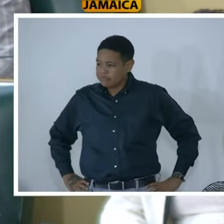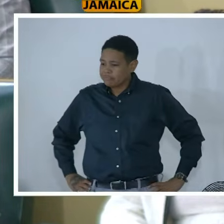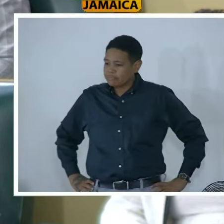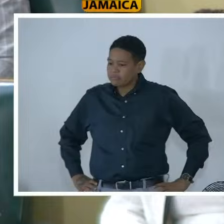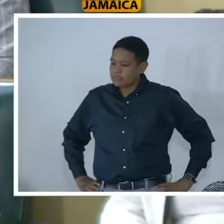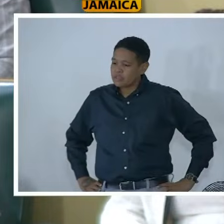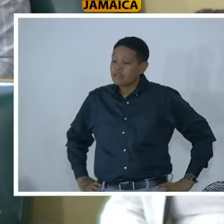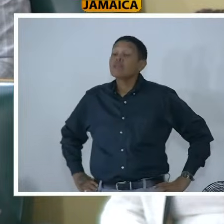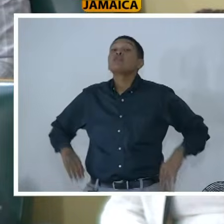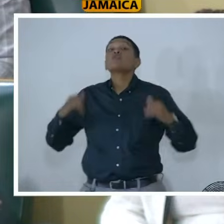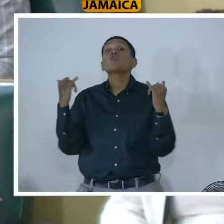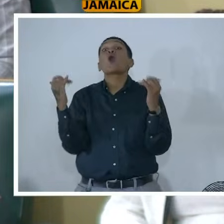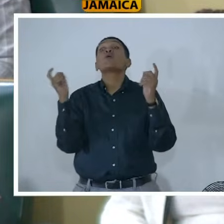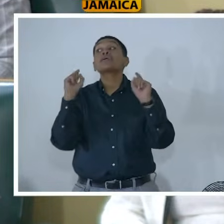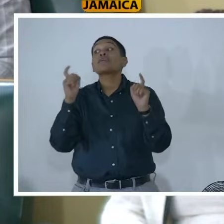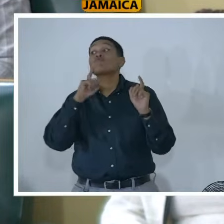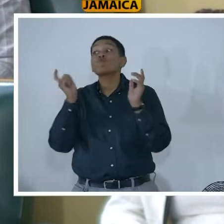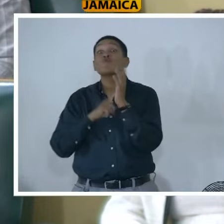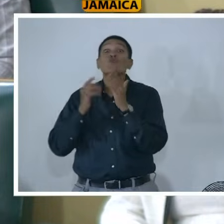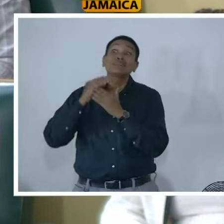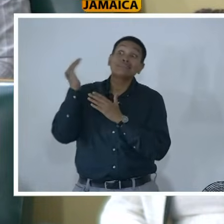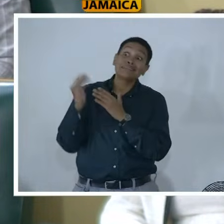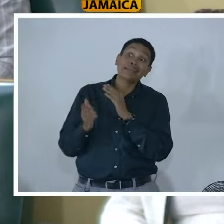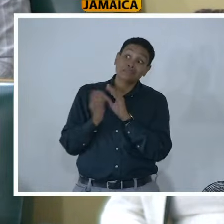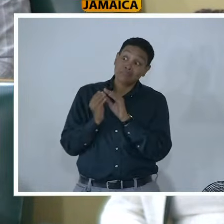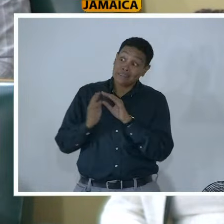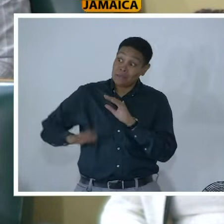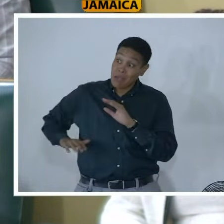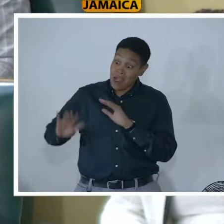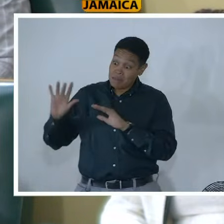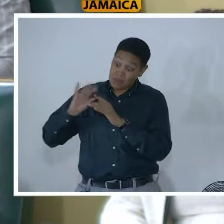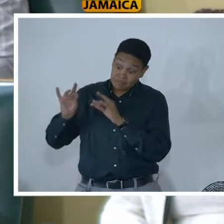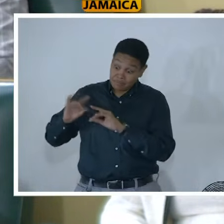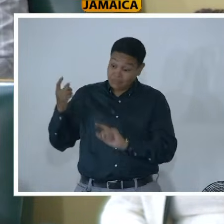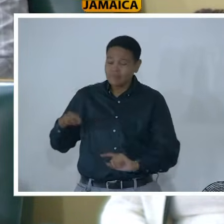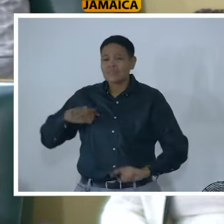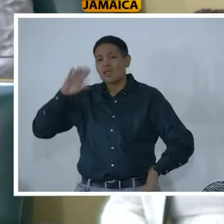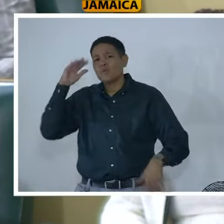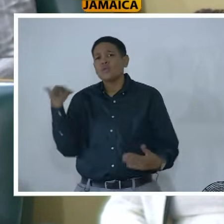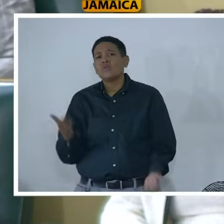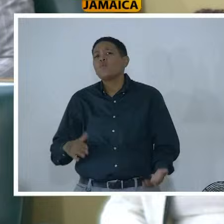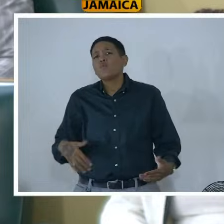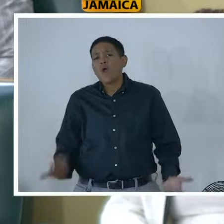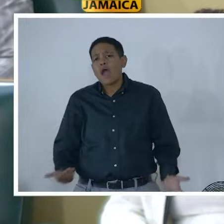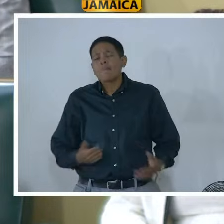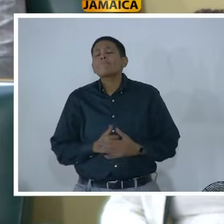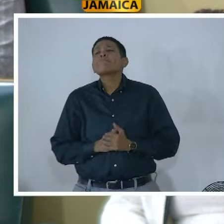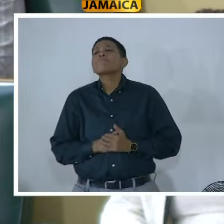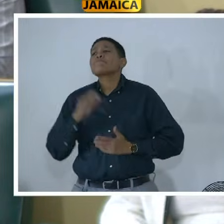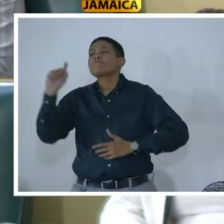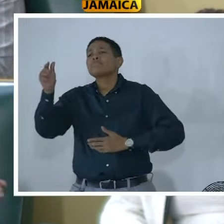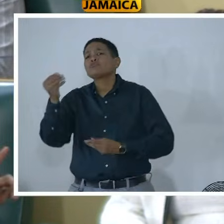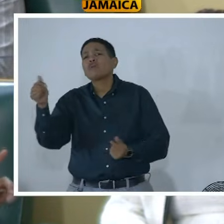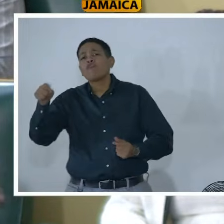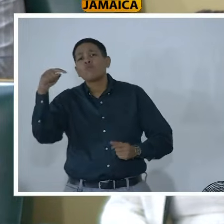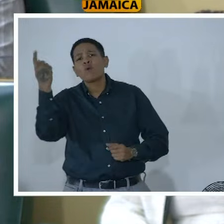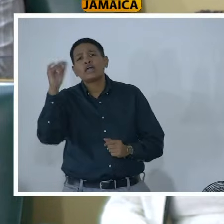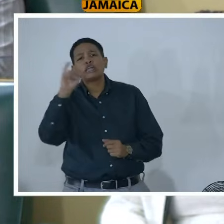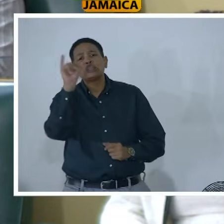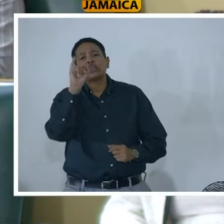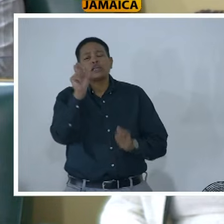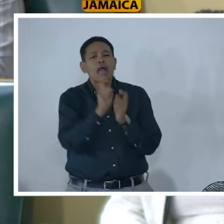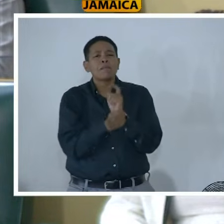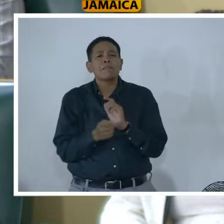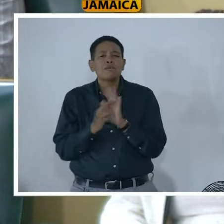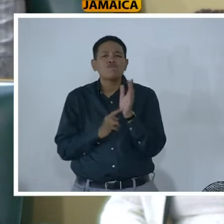Madam Speaker, I beg to give notice that at the next meeting of the House, I will move the following motion. Be resolved that the Insurance